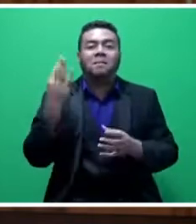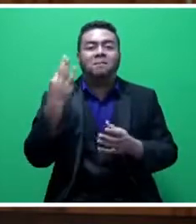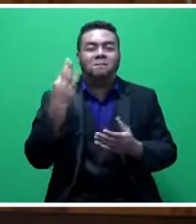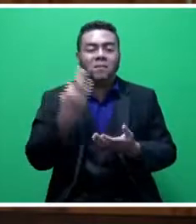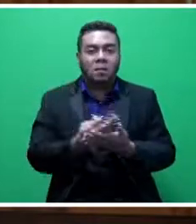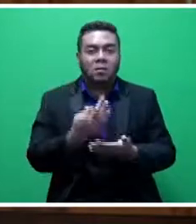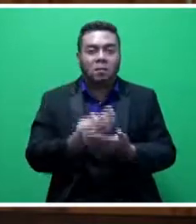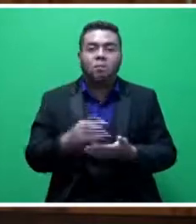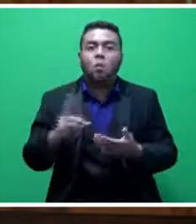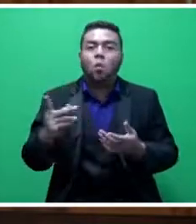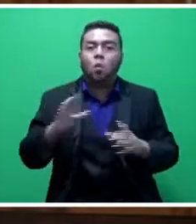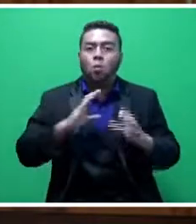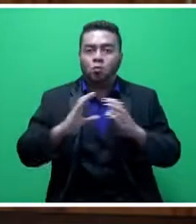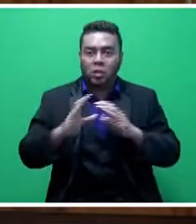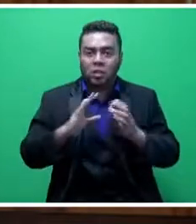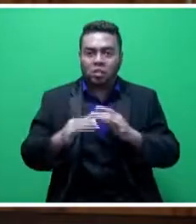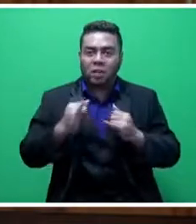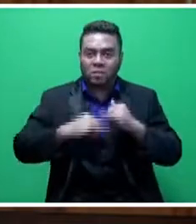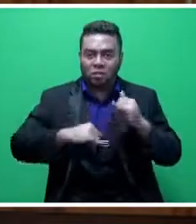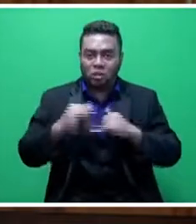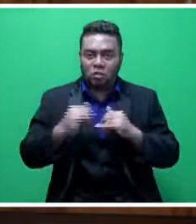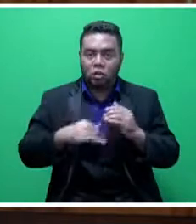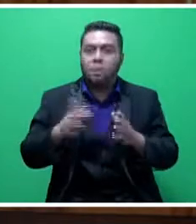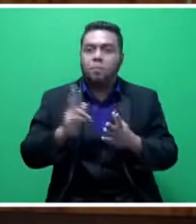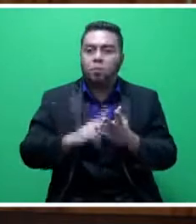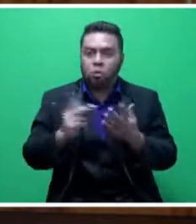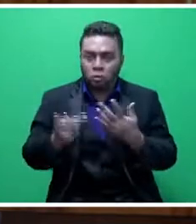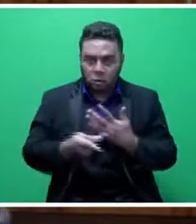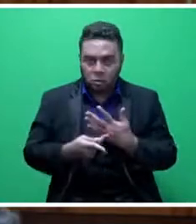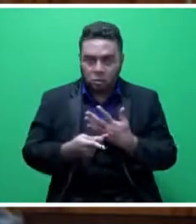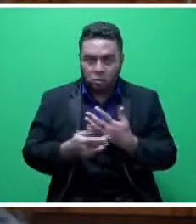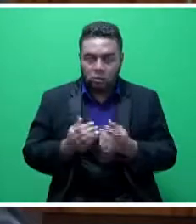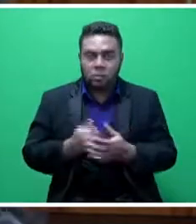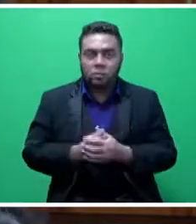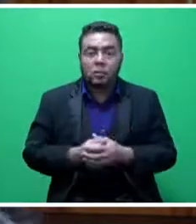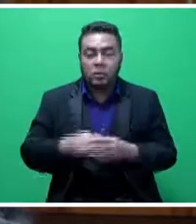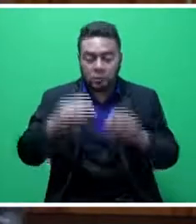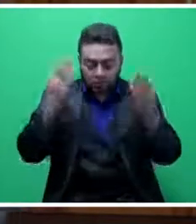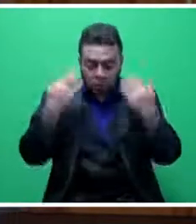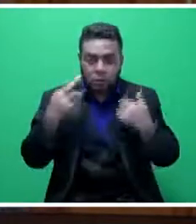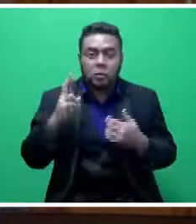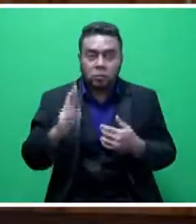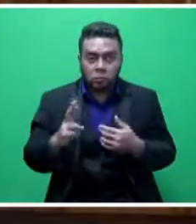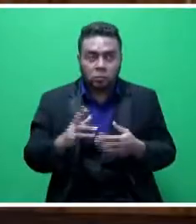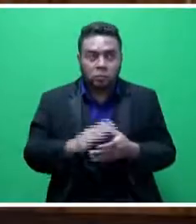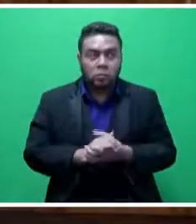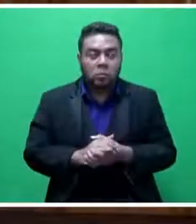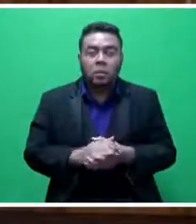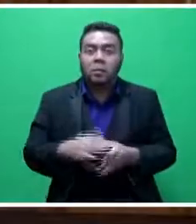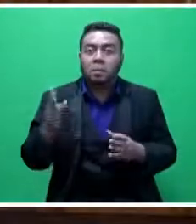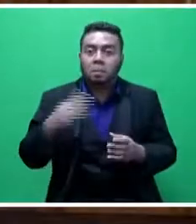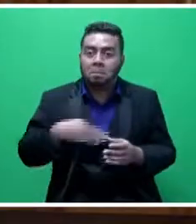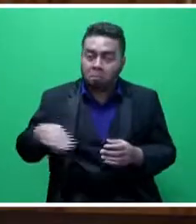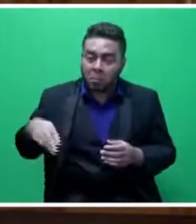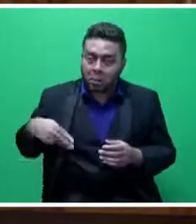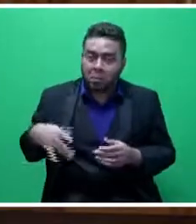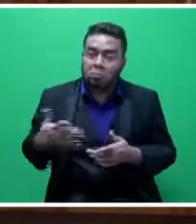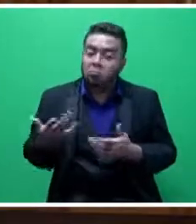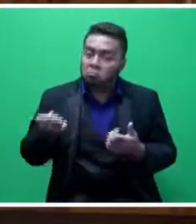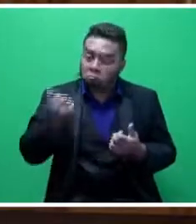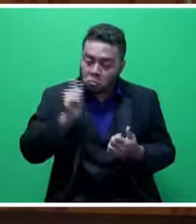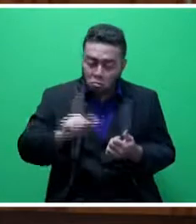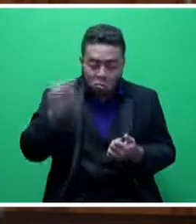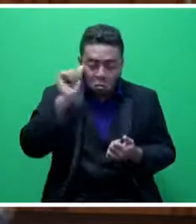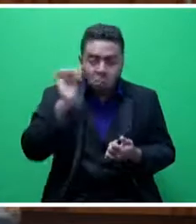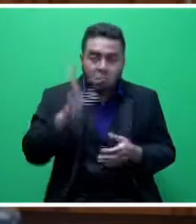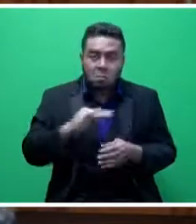of our telecommunications infrastructure and projects. Mr. Speaker, sir, as the members would also know from the budget,